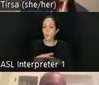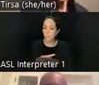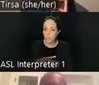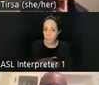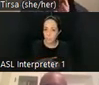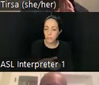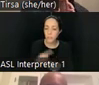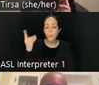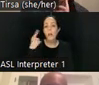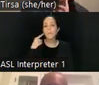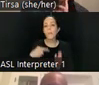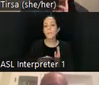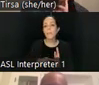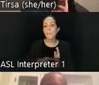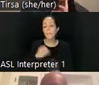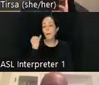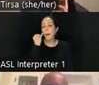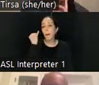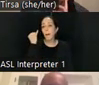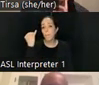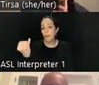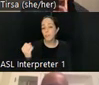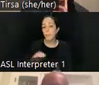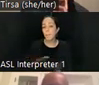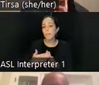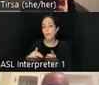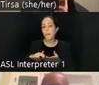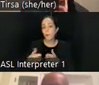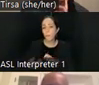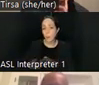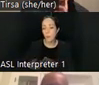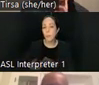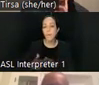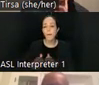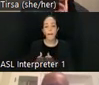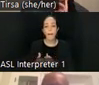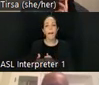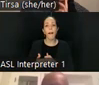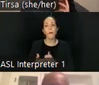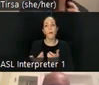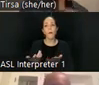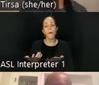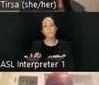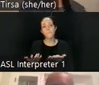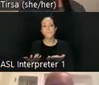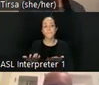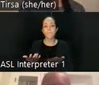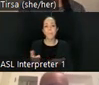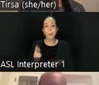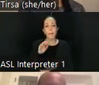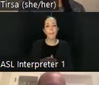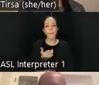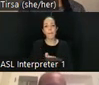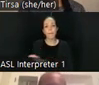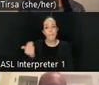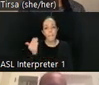I imagine there could be a problem of it sort of being an honor system of being like having in code, like you should have